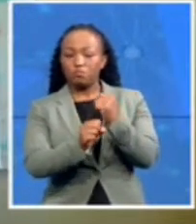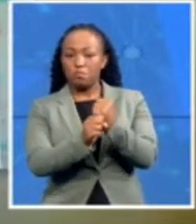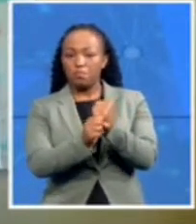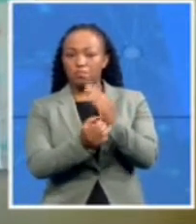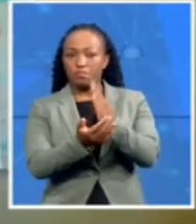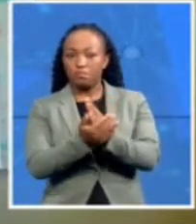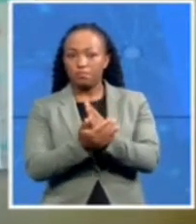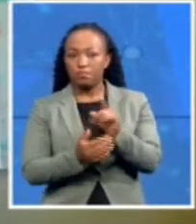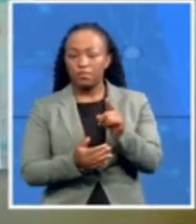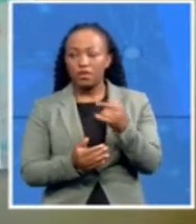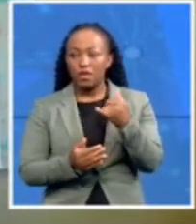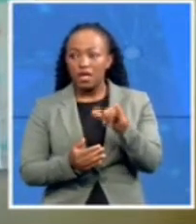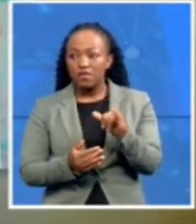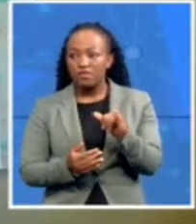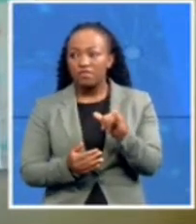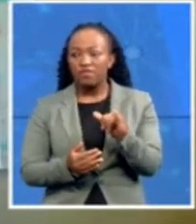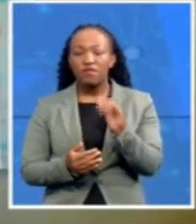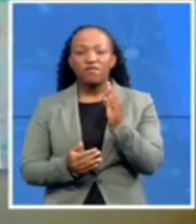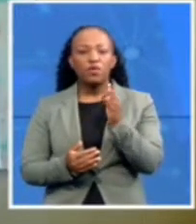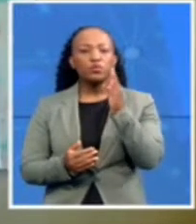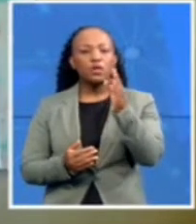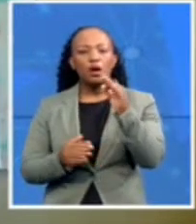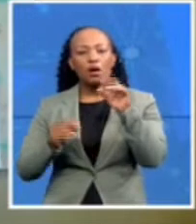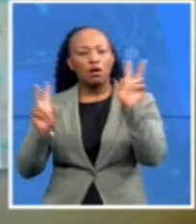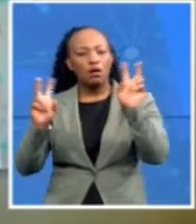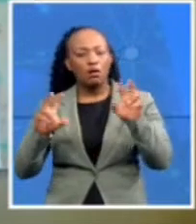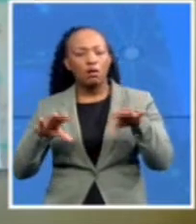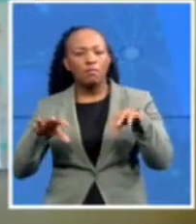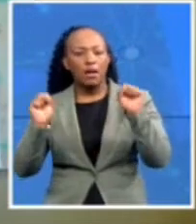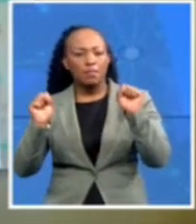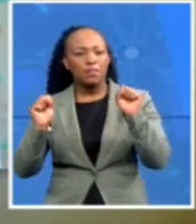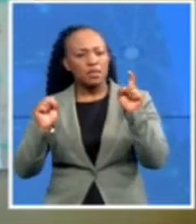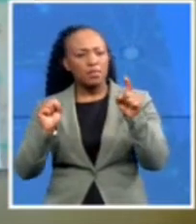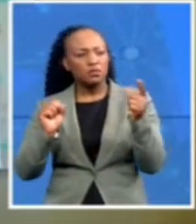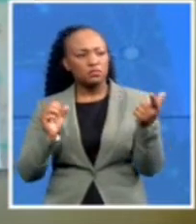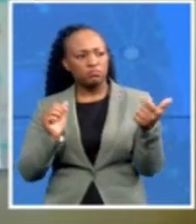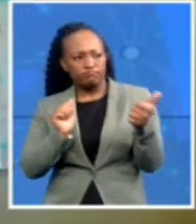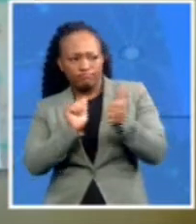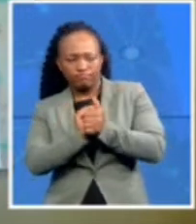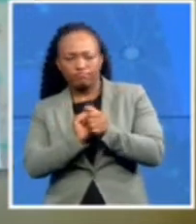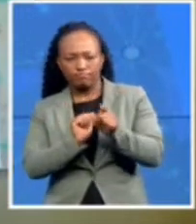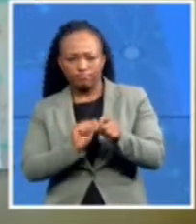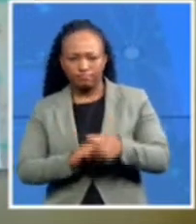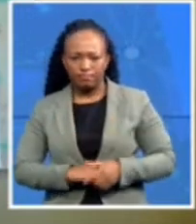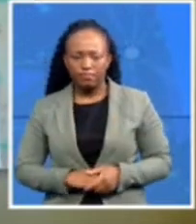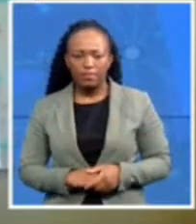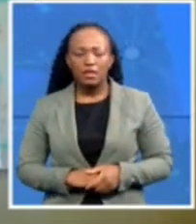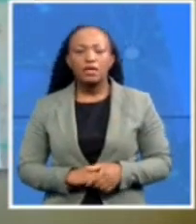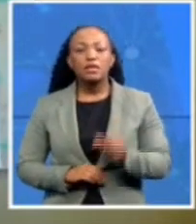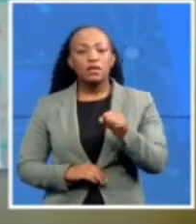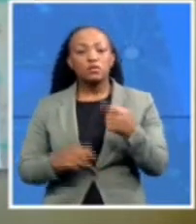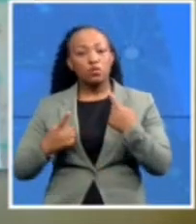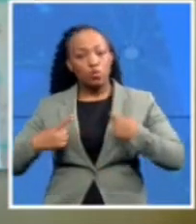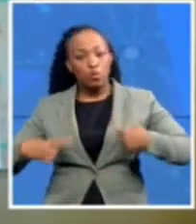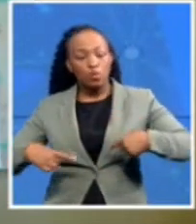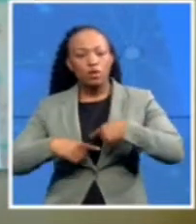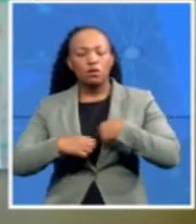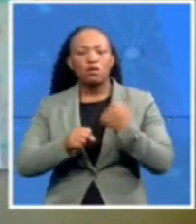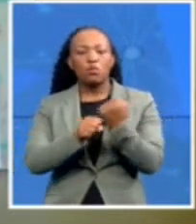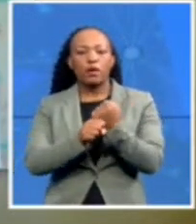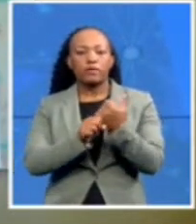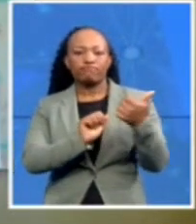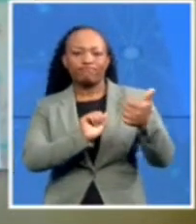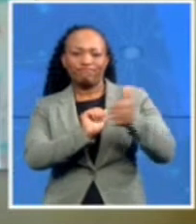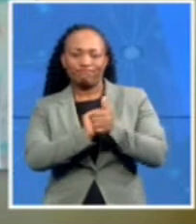scenarios, that they come to the party. So yes, we are working with them. We are engaging with each of those